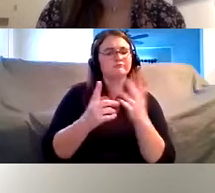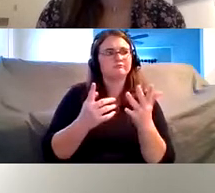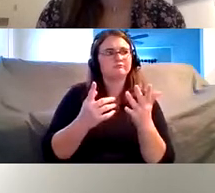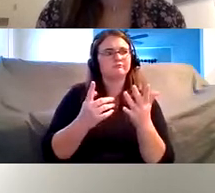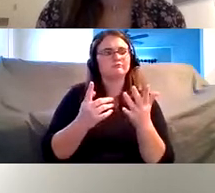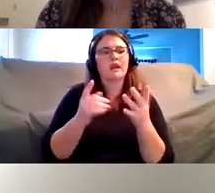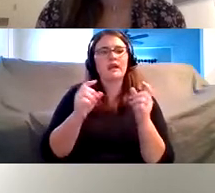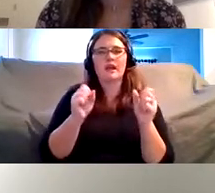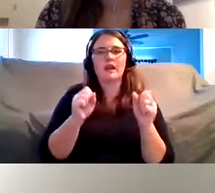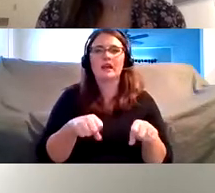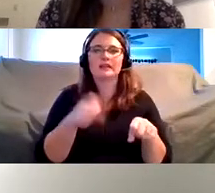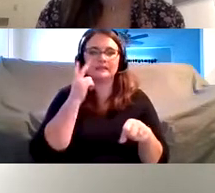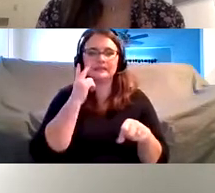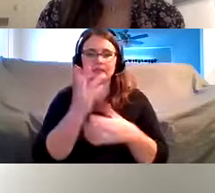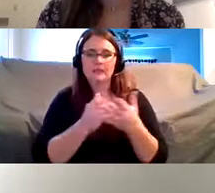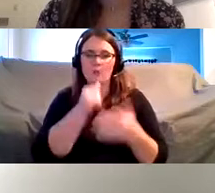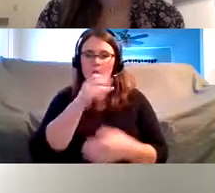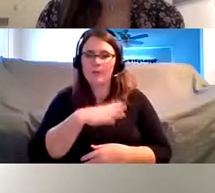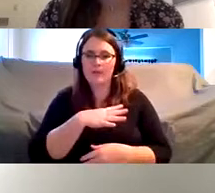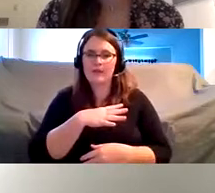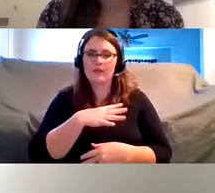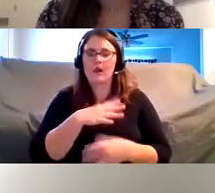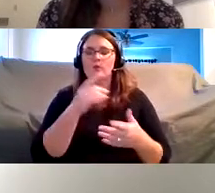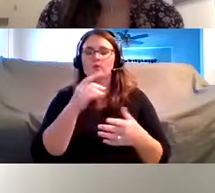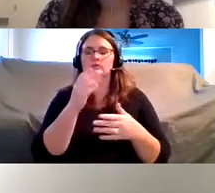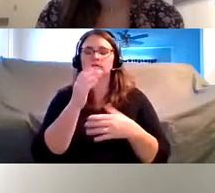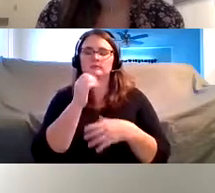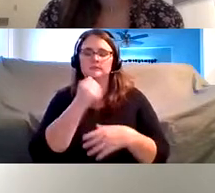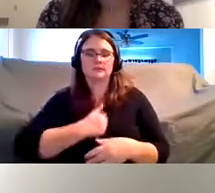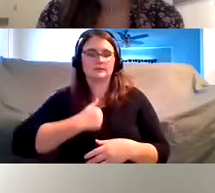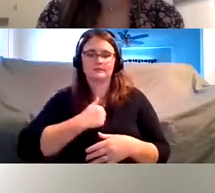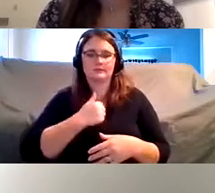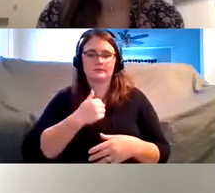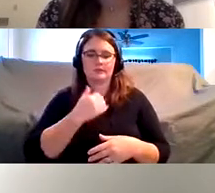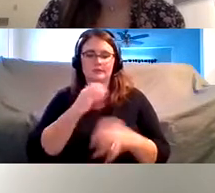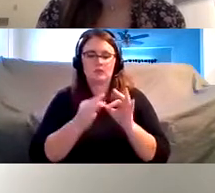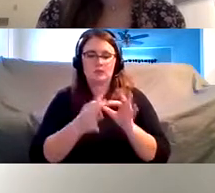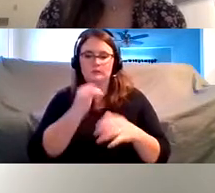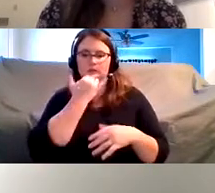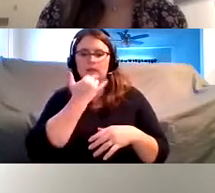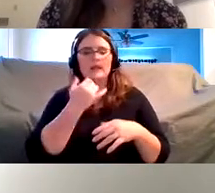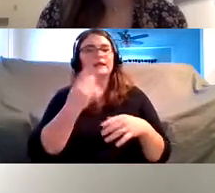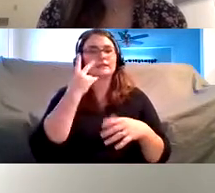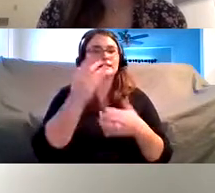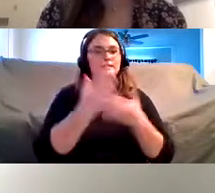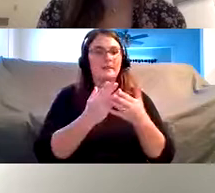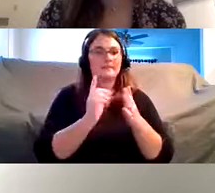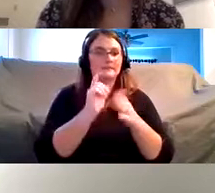moments that I definitely was. Not consciously, but I think I was.